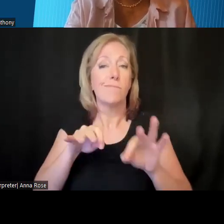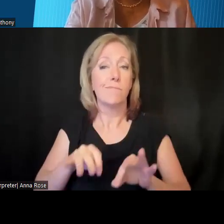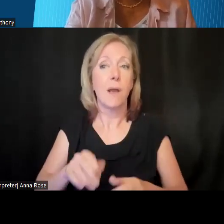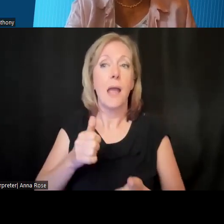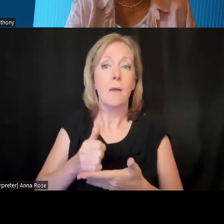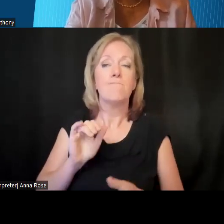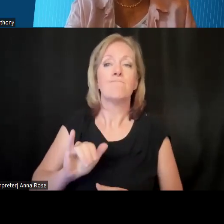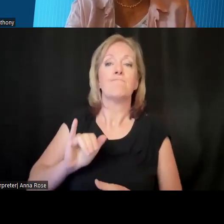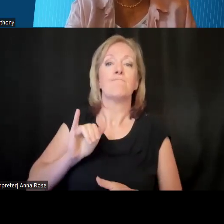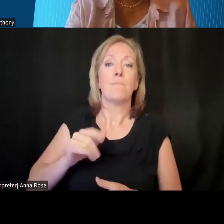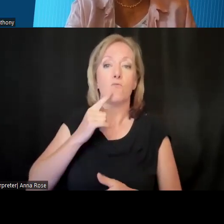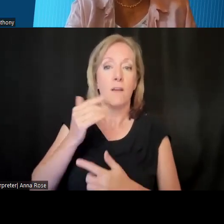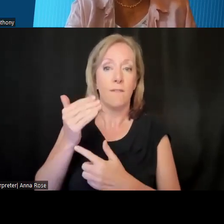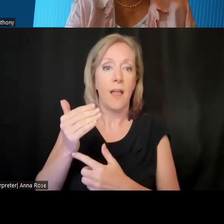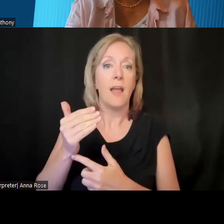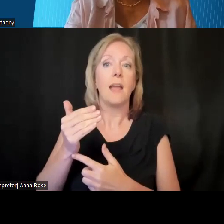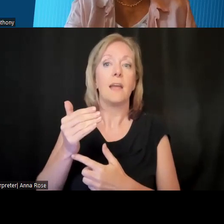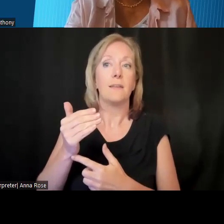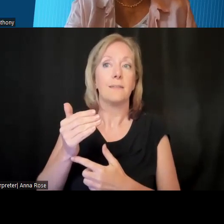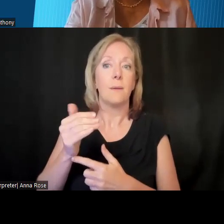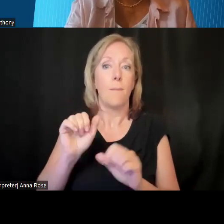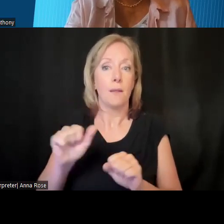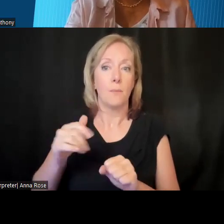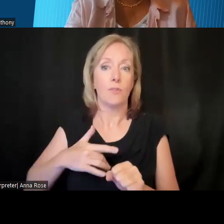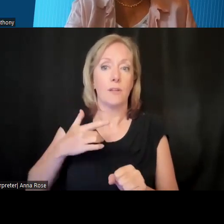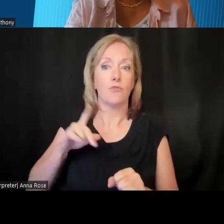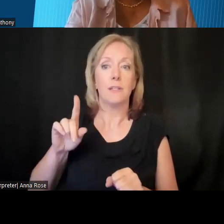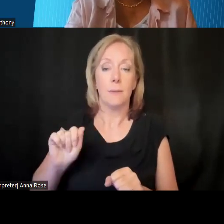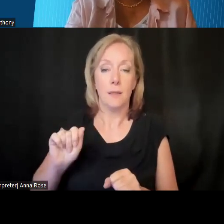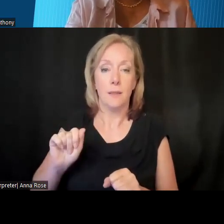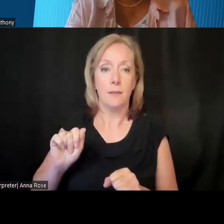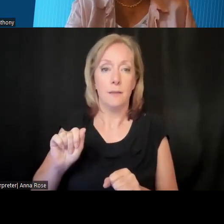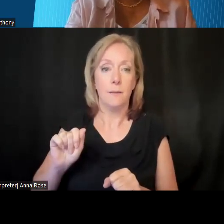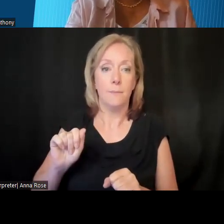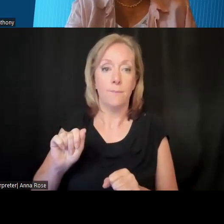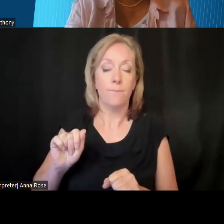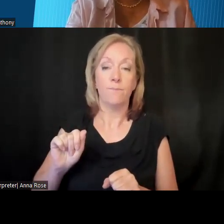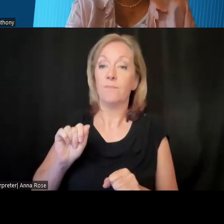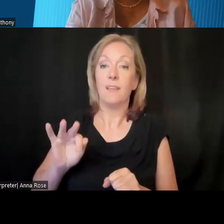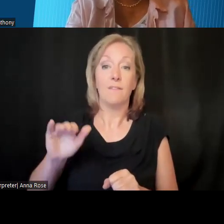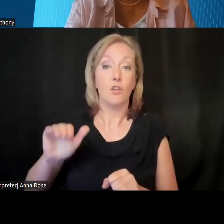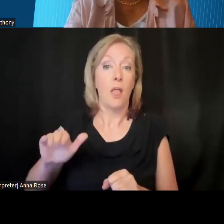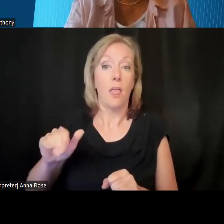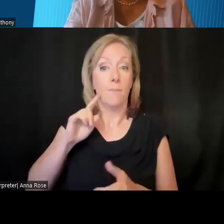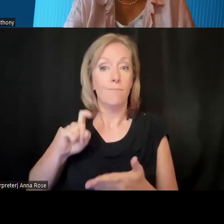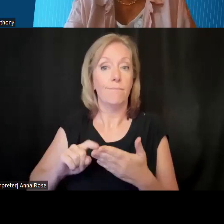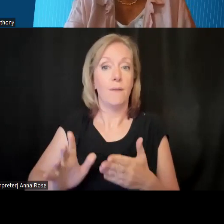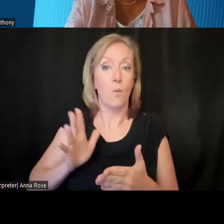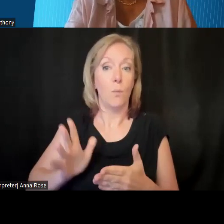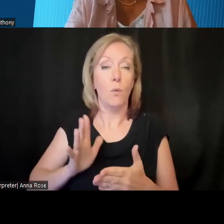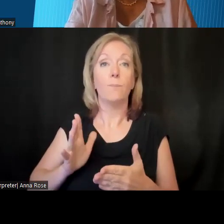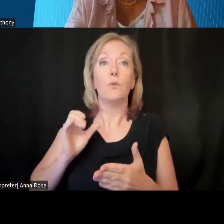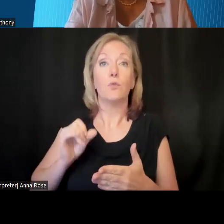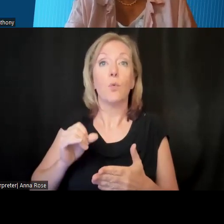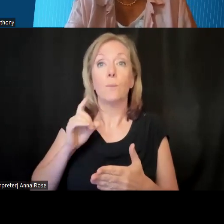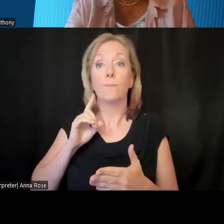to whether or not we should worry about sensory disability if the child has not already been identified. So a